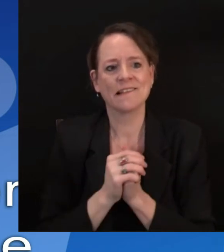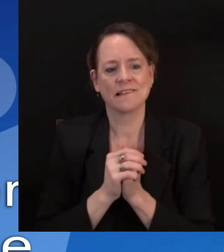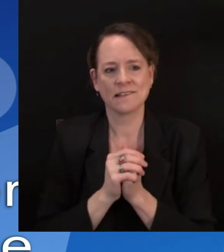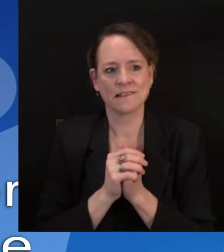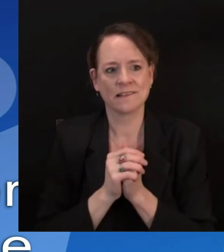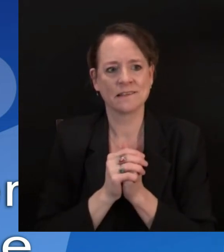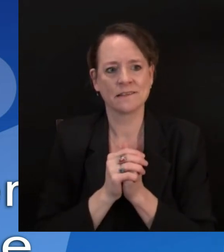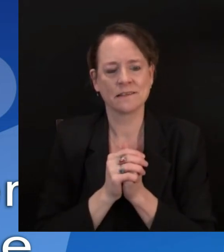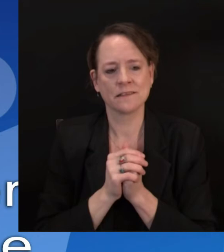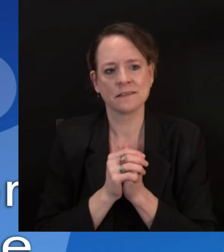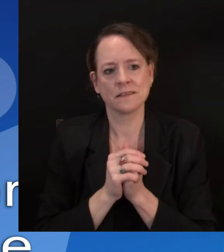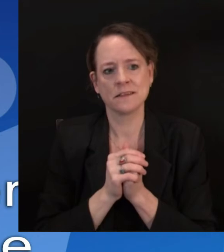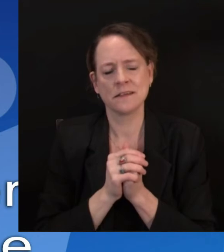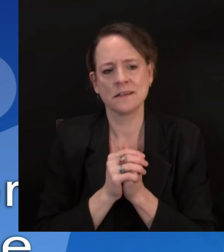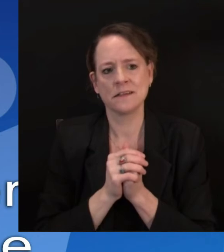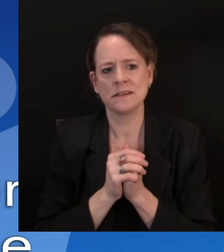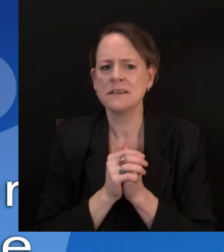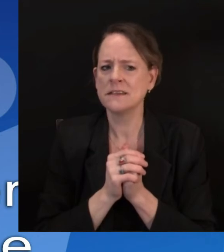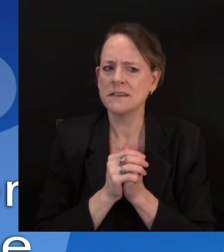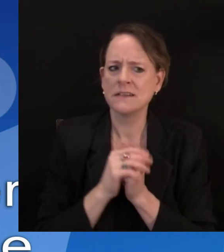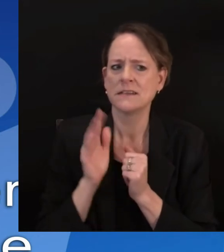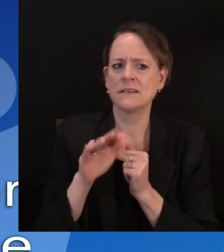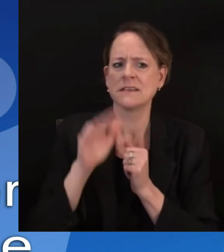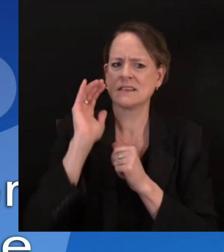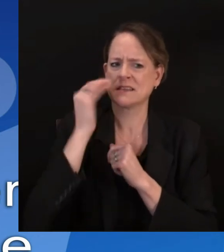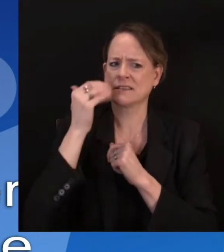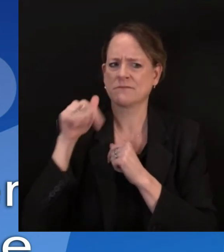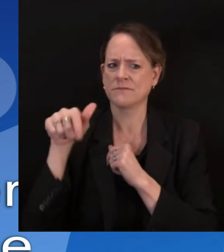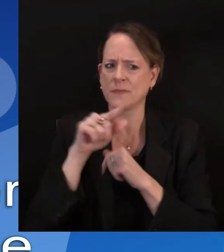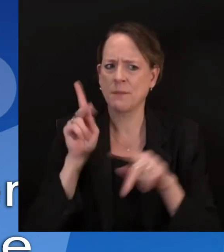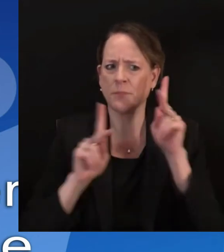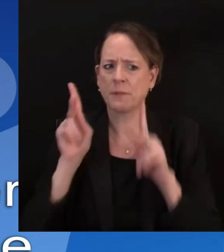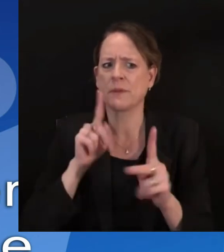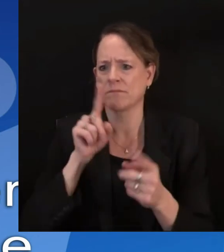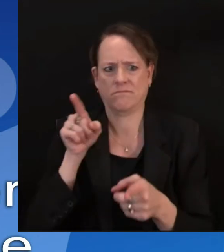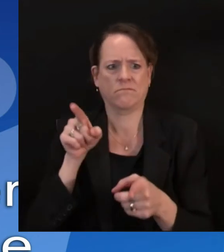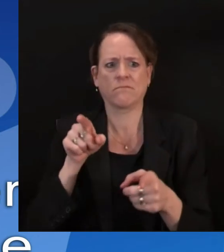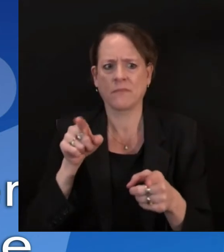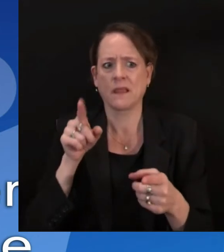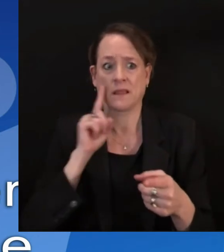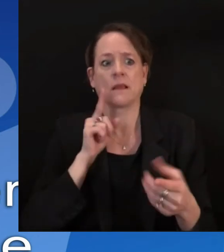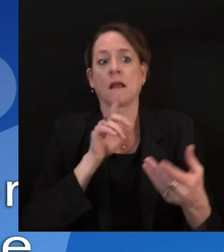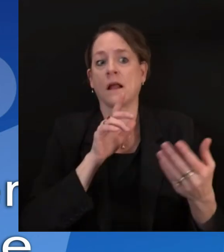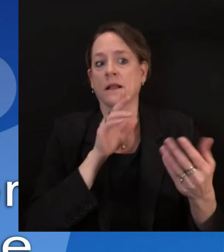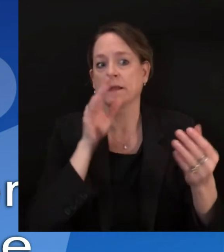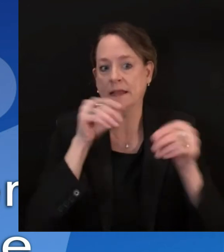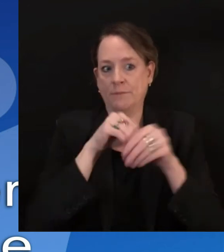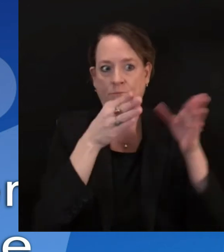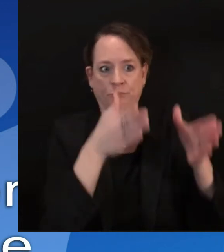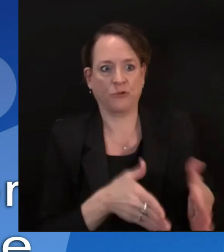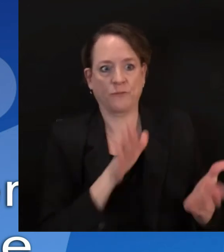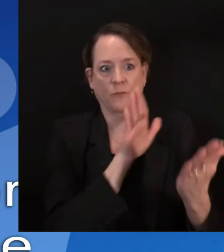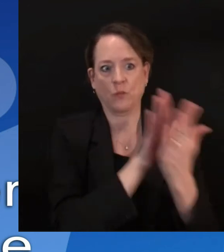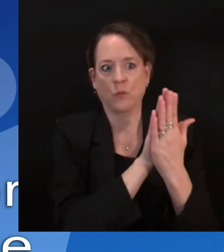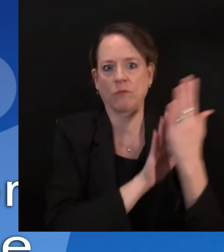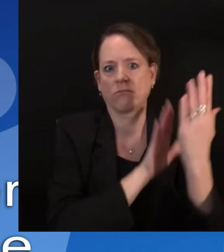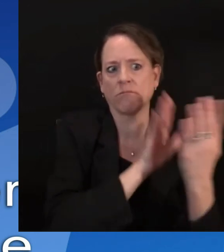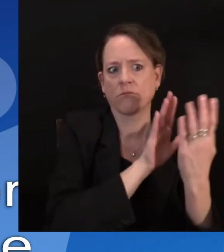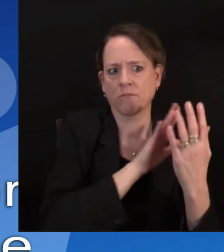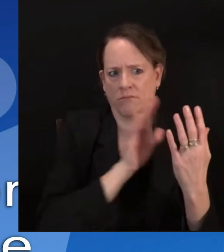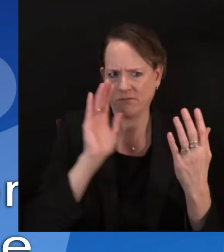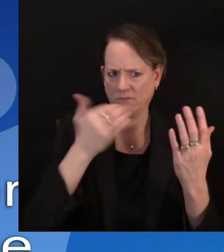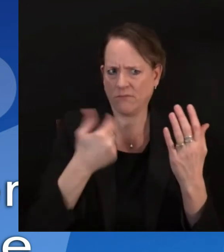assumption that in-person schooling is quite safe and it's easy to accomplish where COVID-19 is concerned. One sees